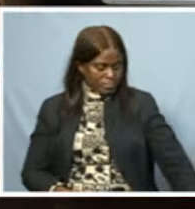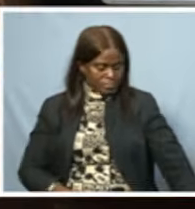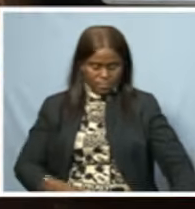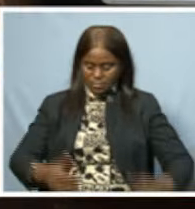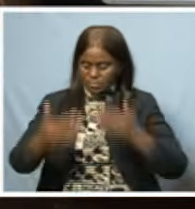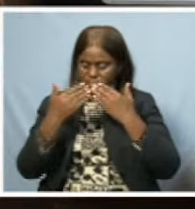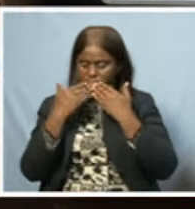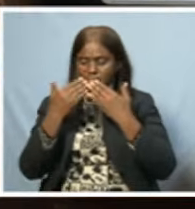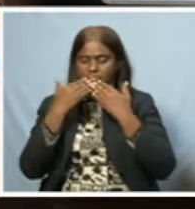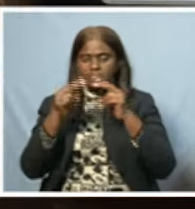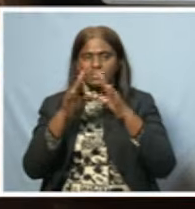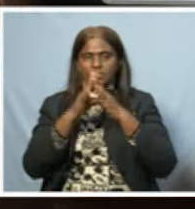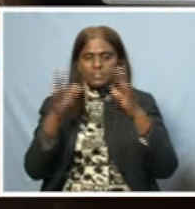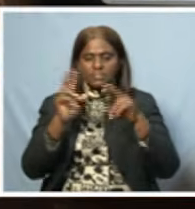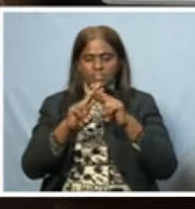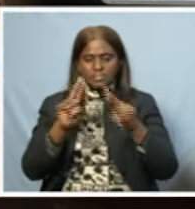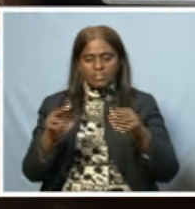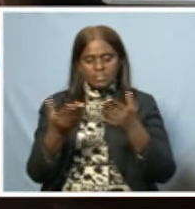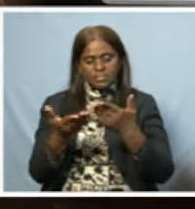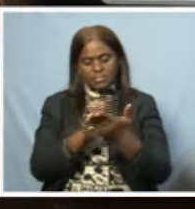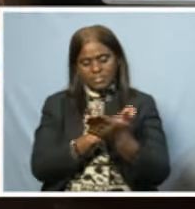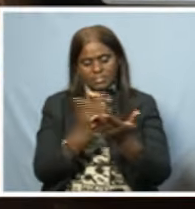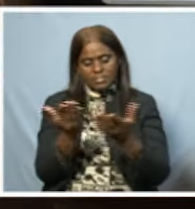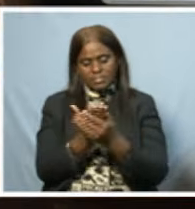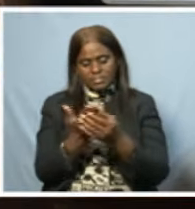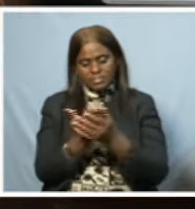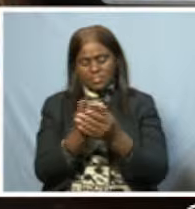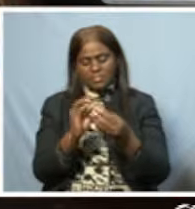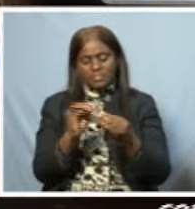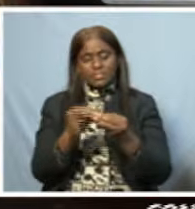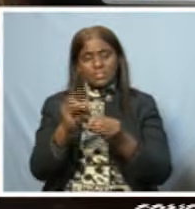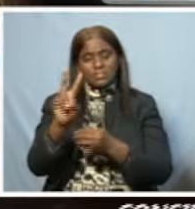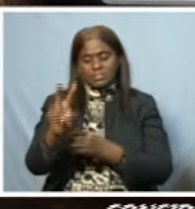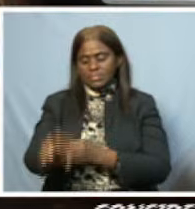Thank you very much, Chair. I take you to Appendix 2.